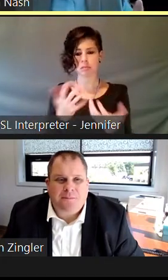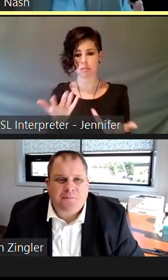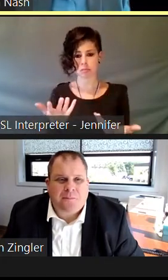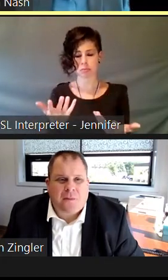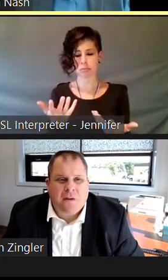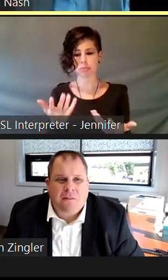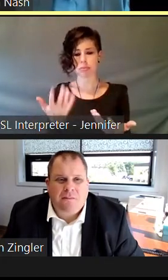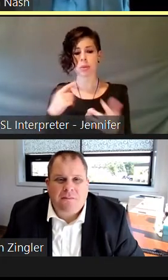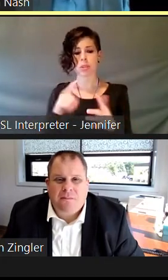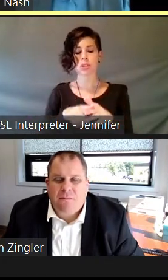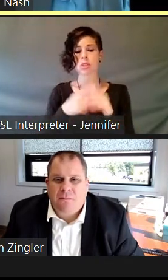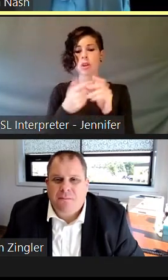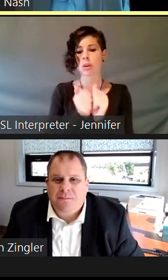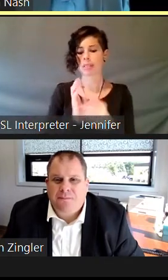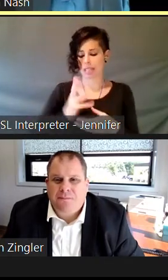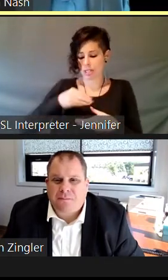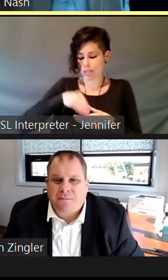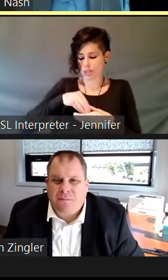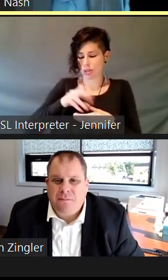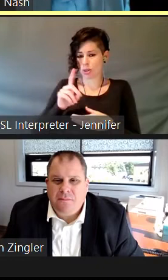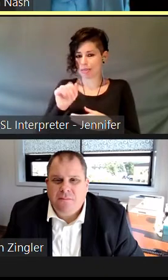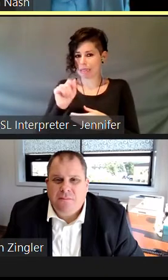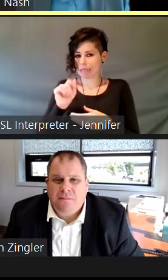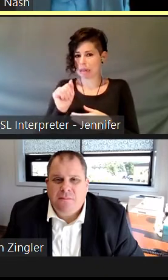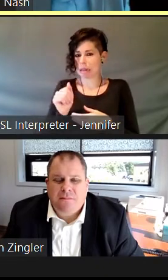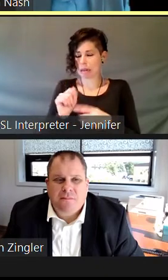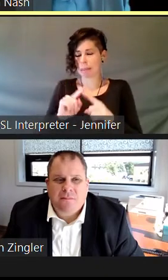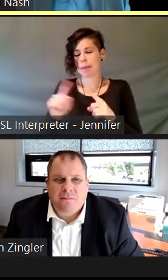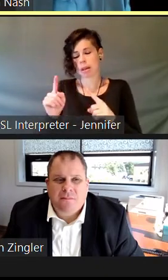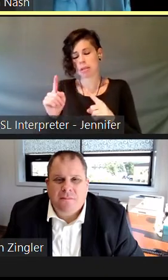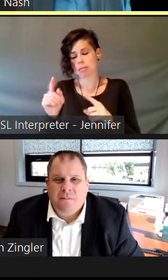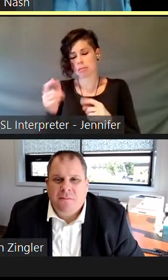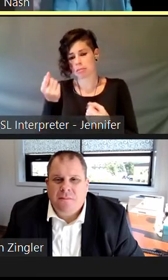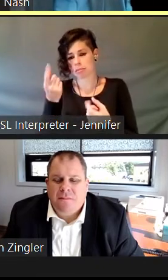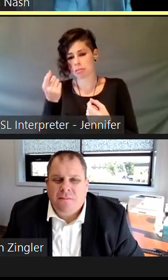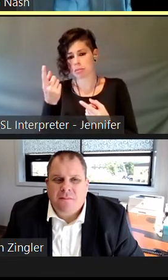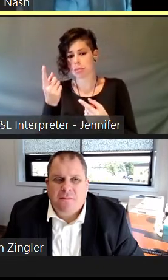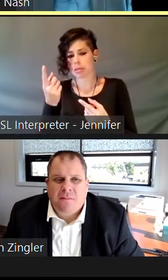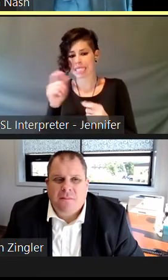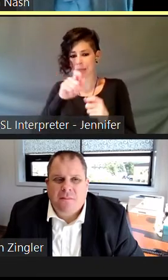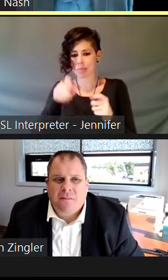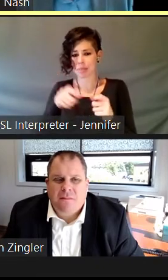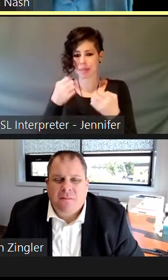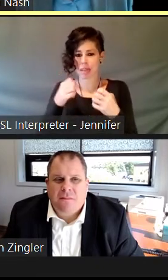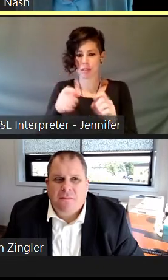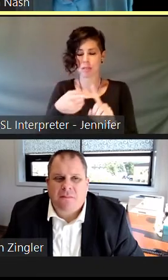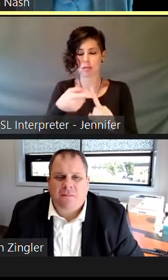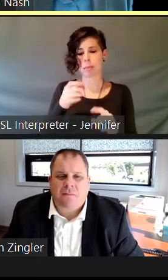we certainly had our own internal data, but the stated effort from the Department